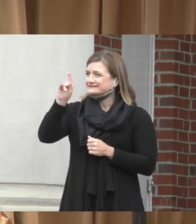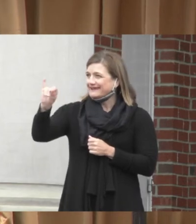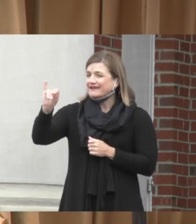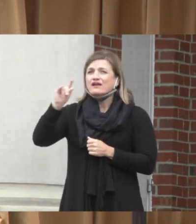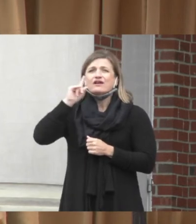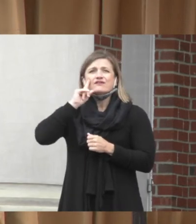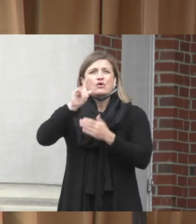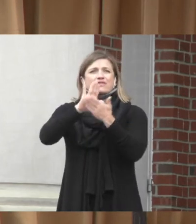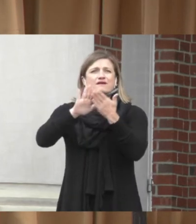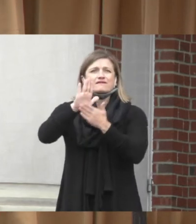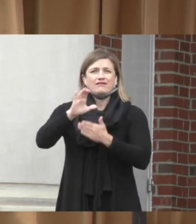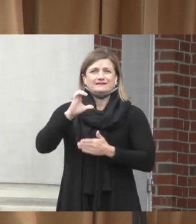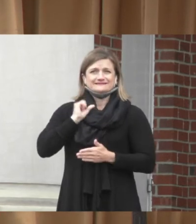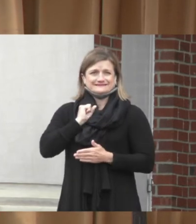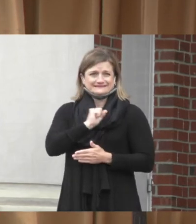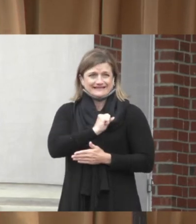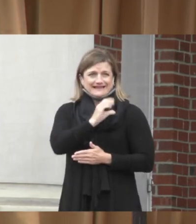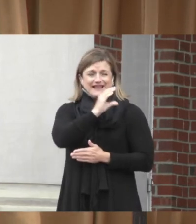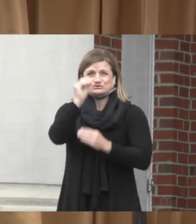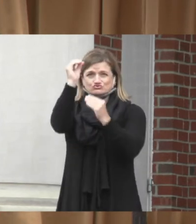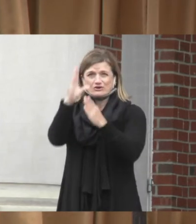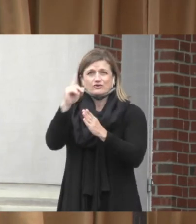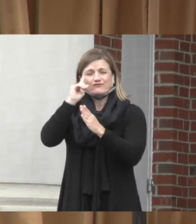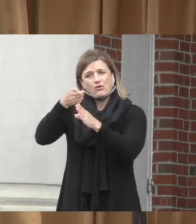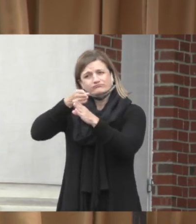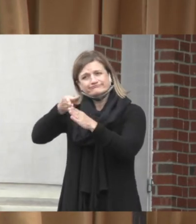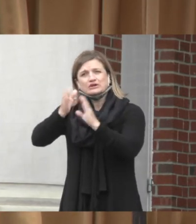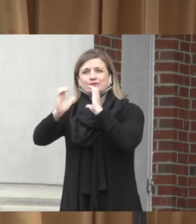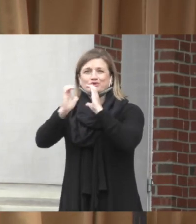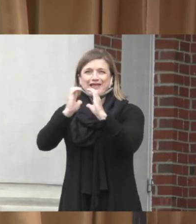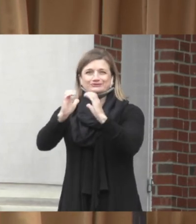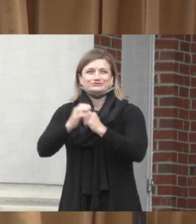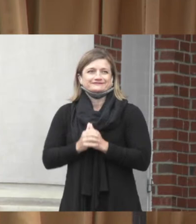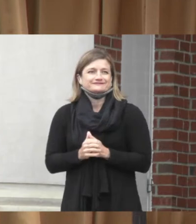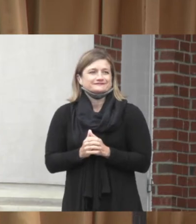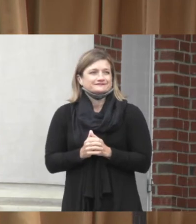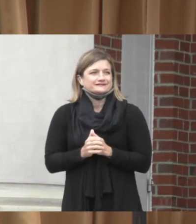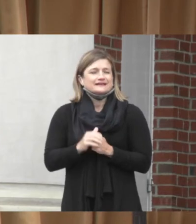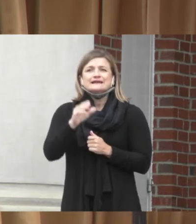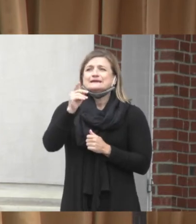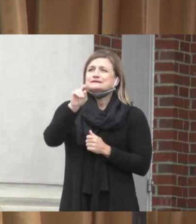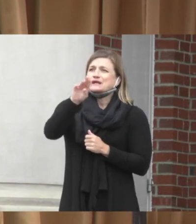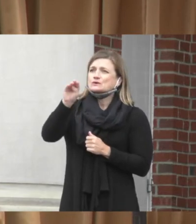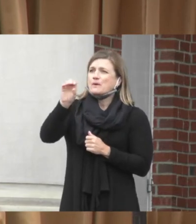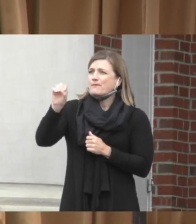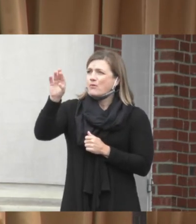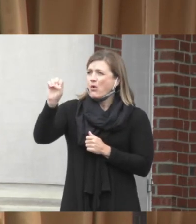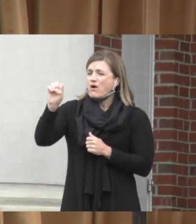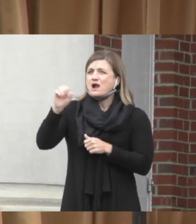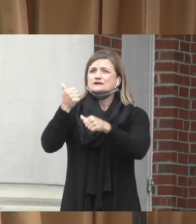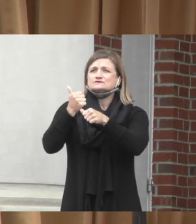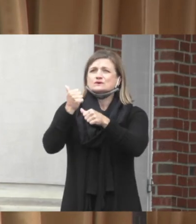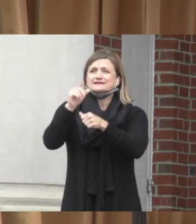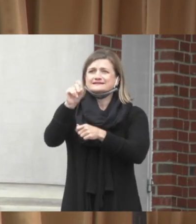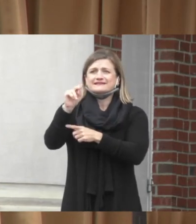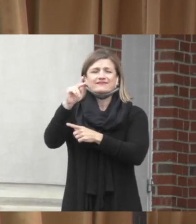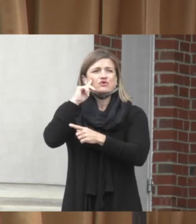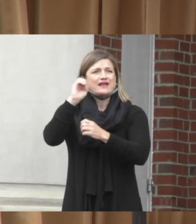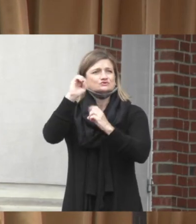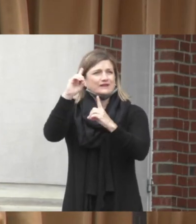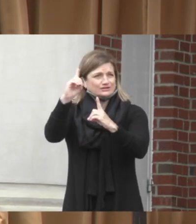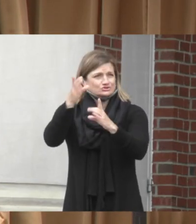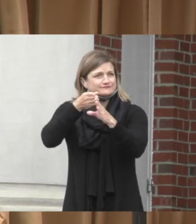College Senate and Instructor Communications. Dr. Tracy Moore, Associate Dean, Education